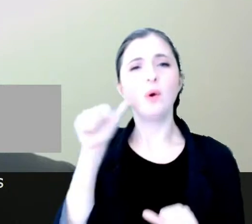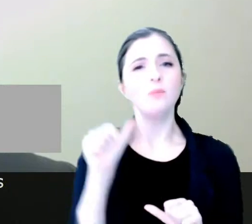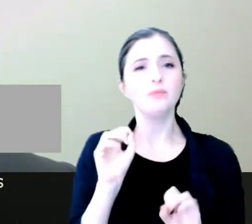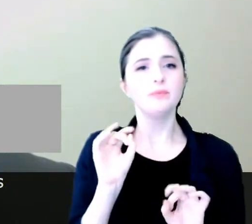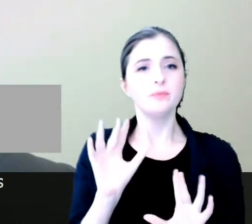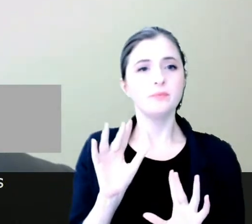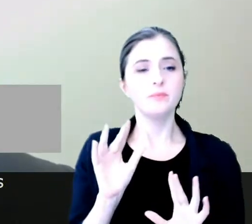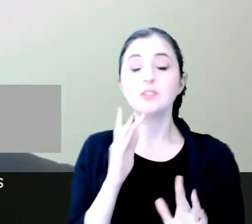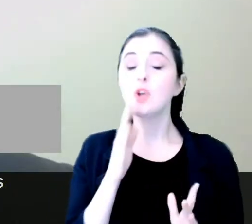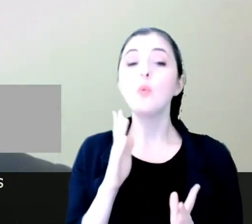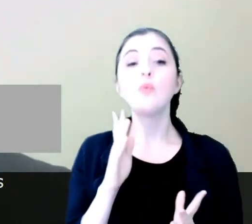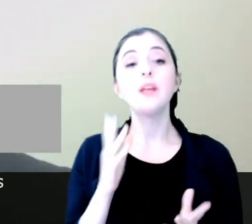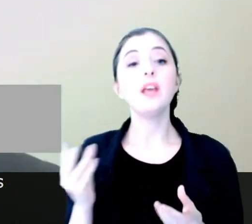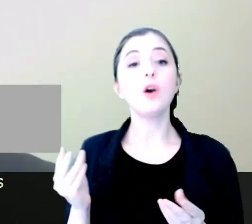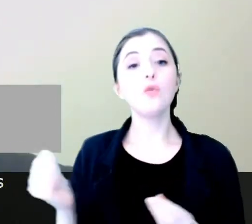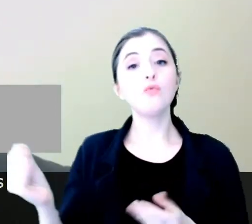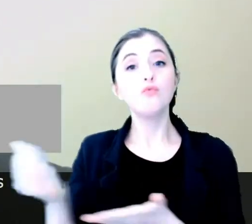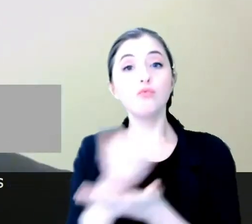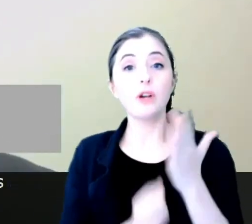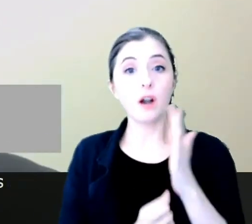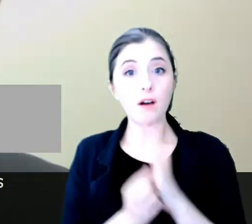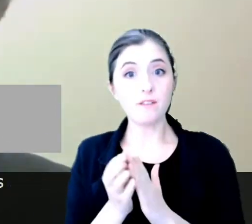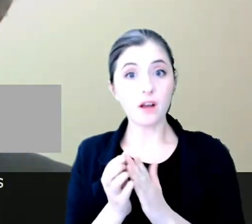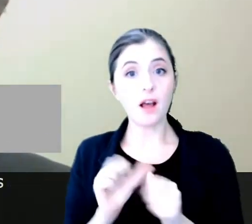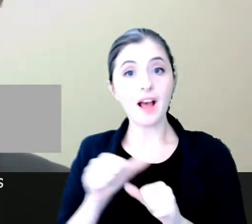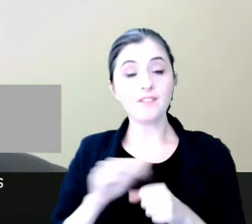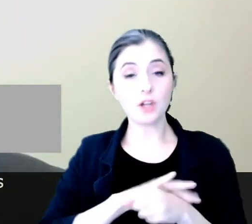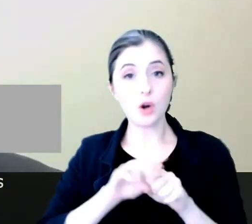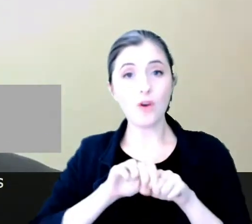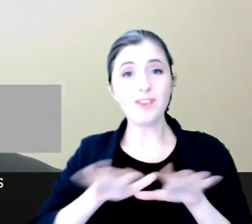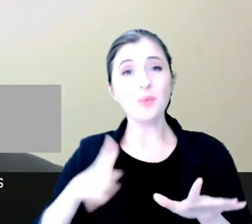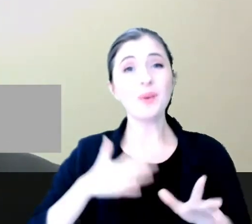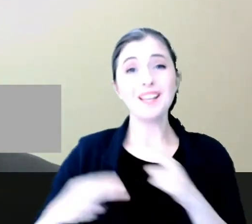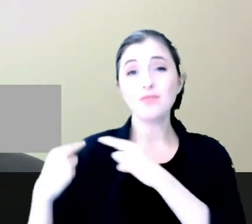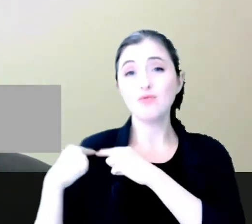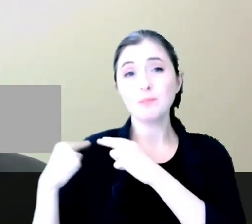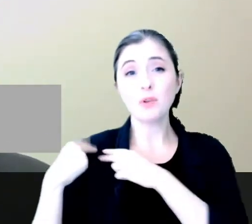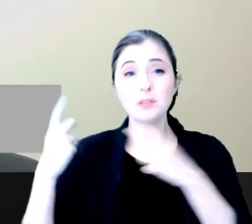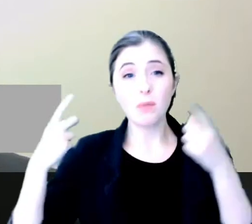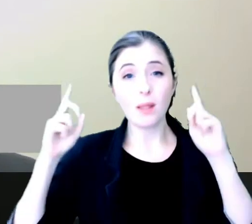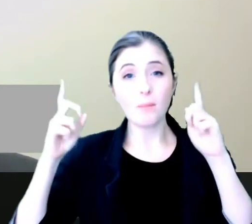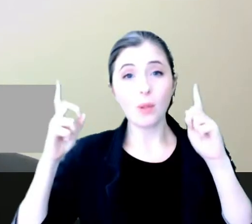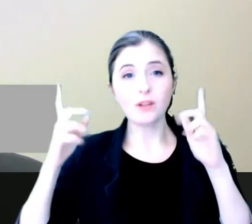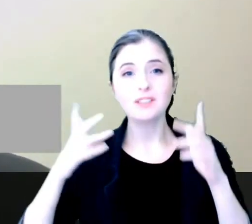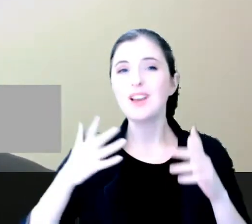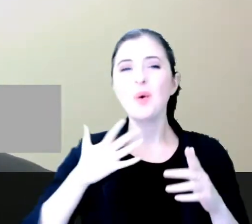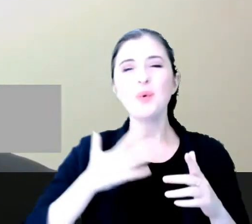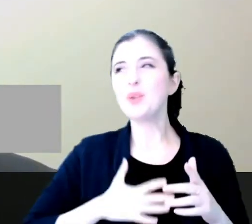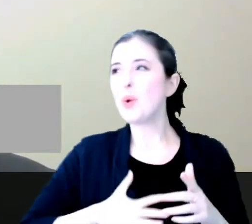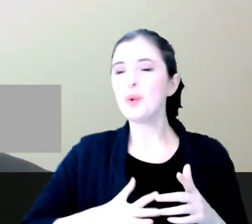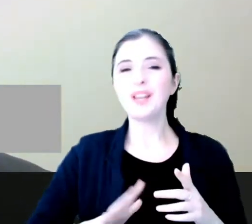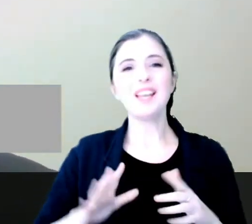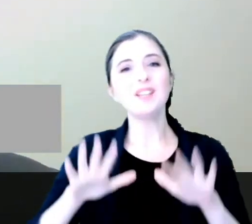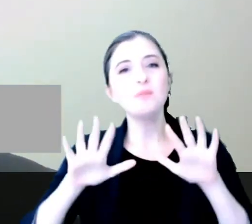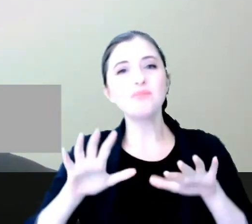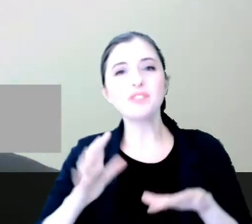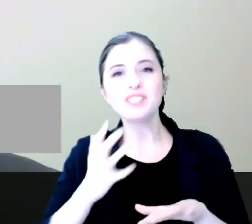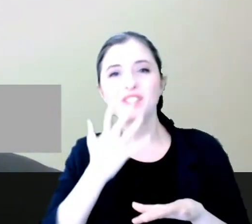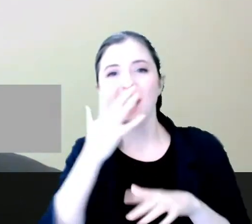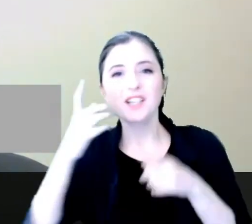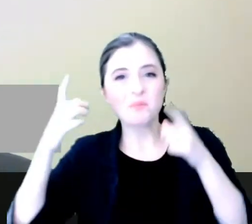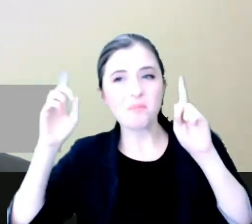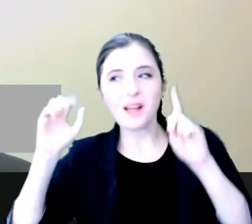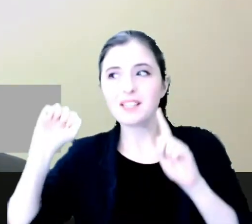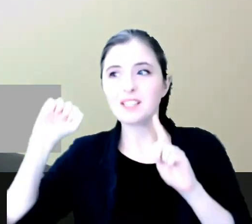it's also important that we have responsible employers. What we don't need is that people like British Gas, the management, who are using fire and